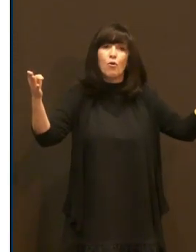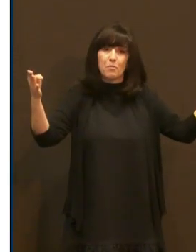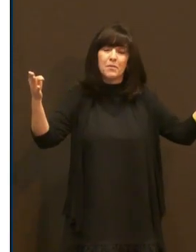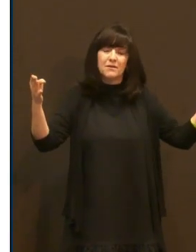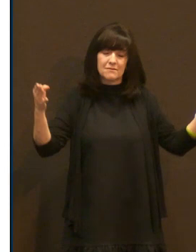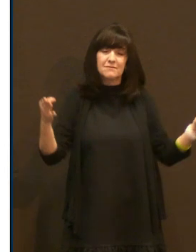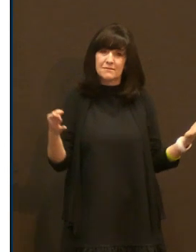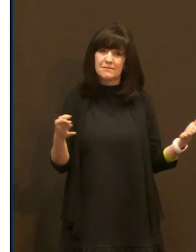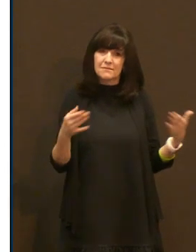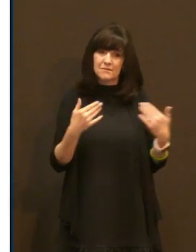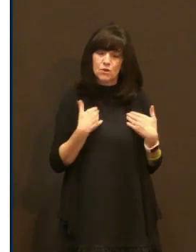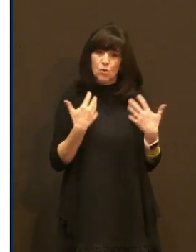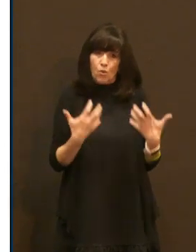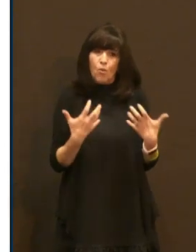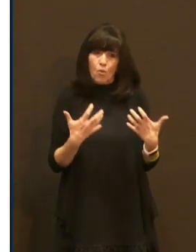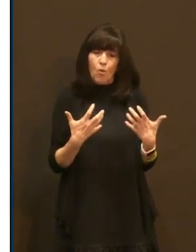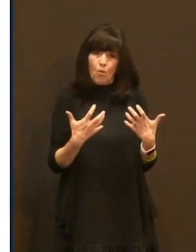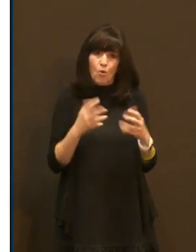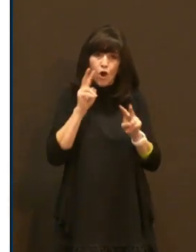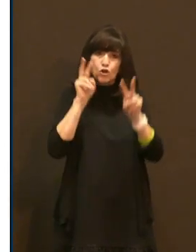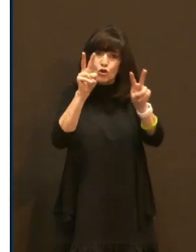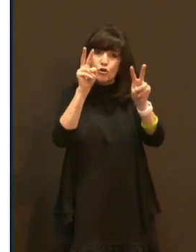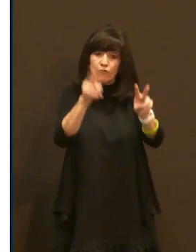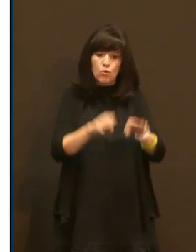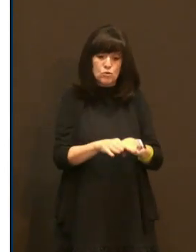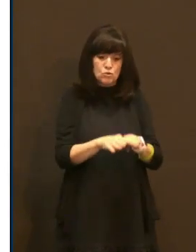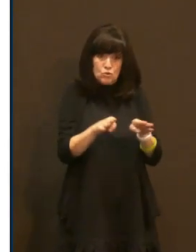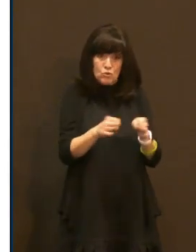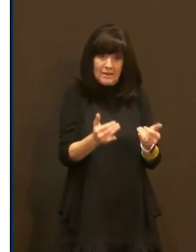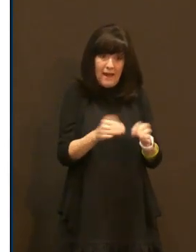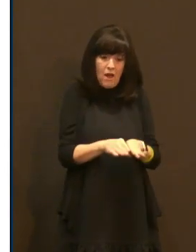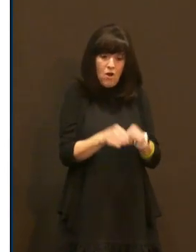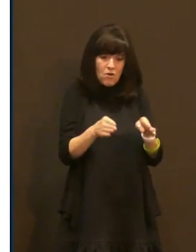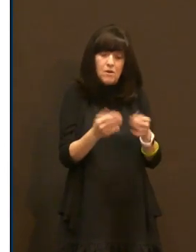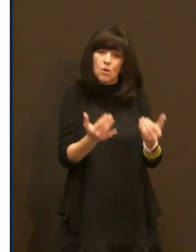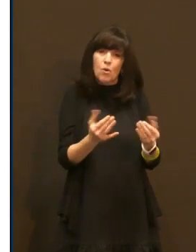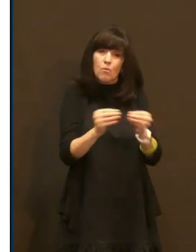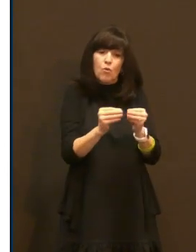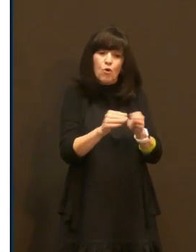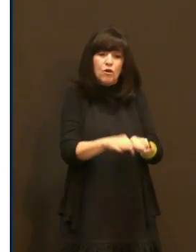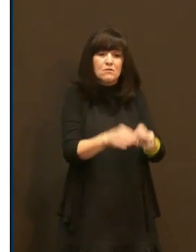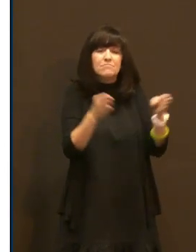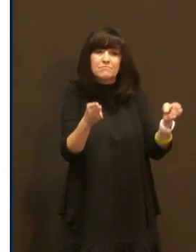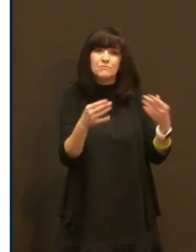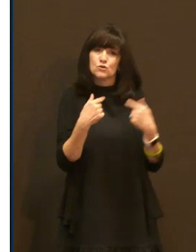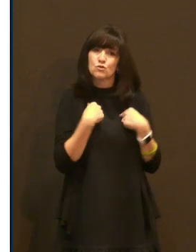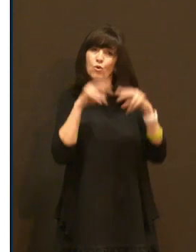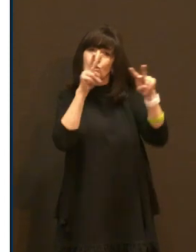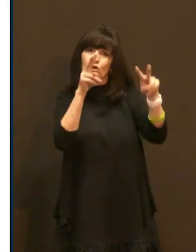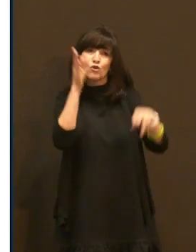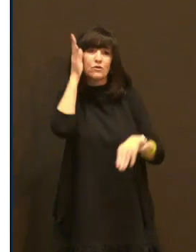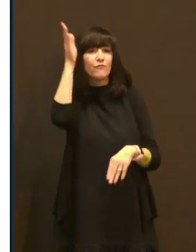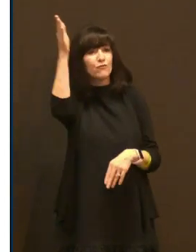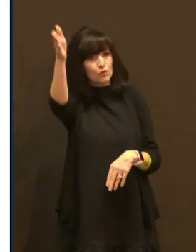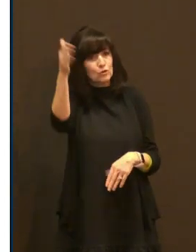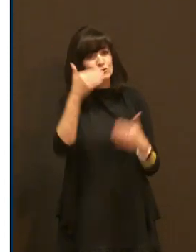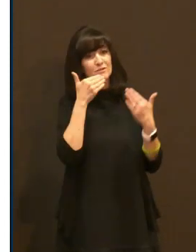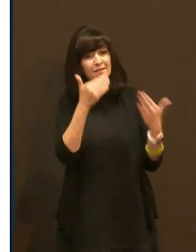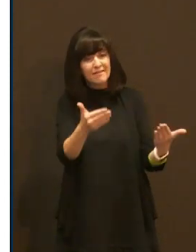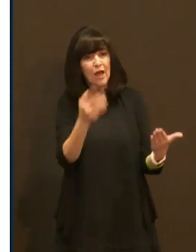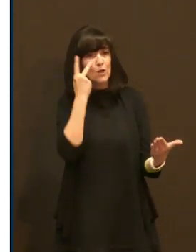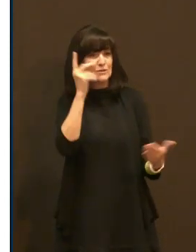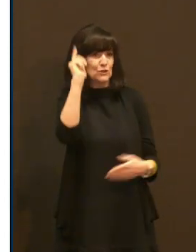up to a brighter level and hopefully to a brighter future for our state. So thank you very much, and we'll see you later in the week.